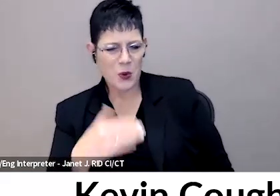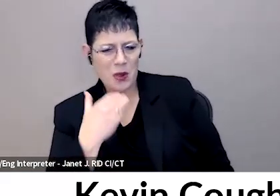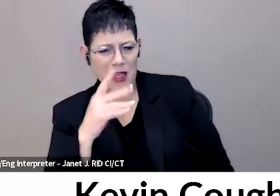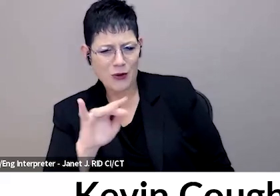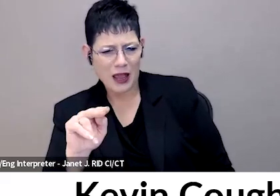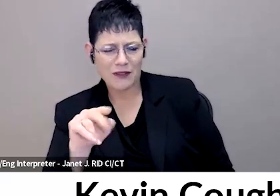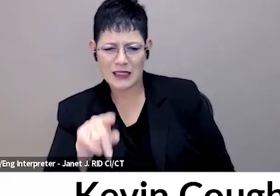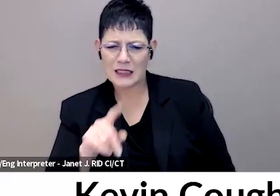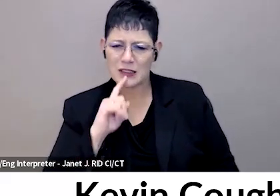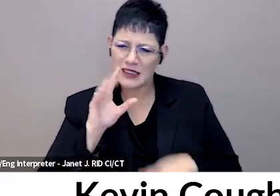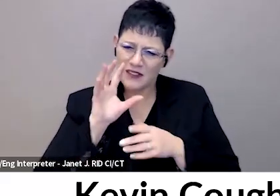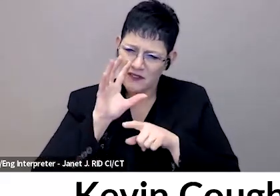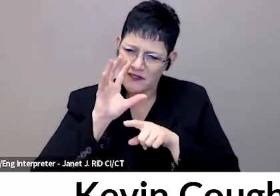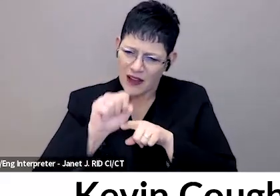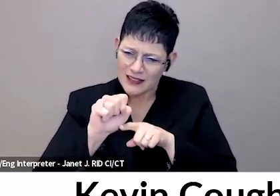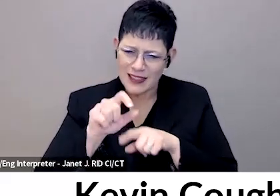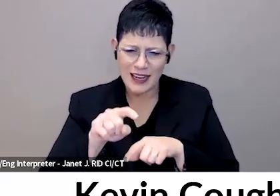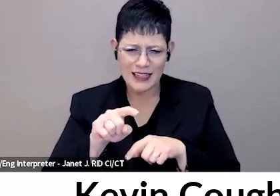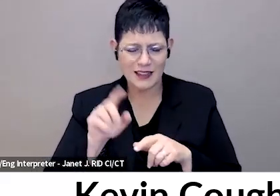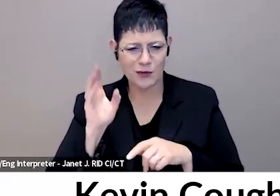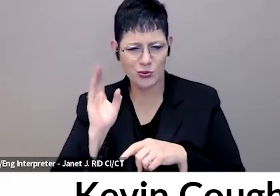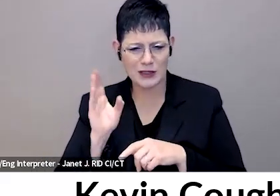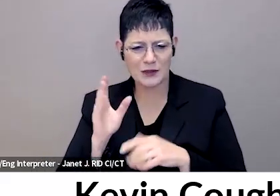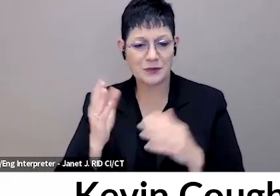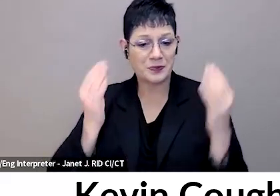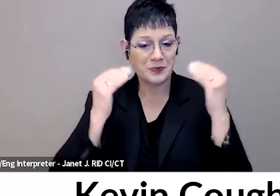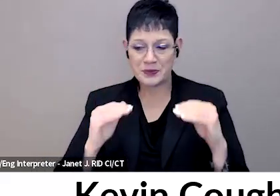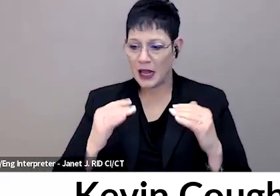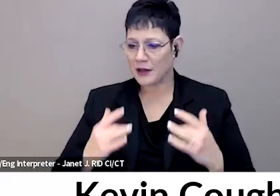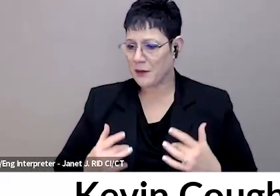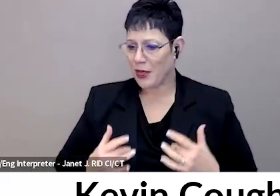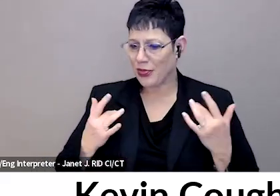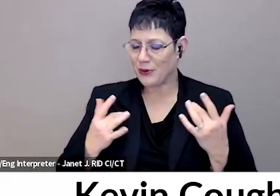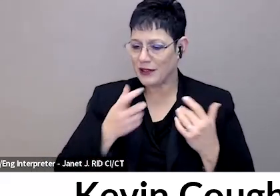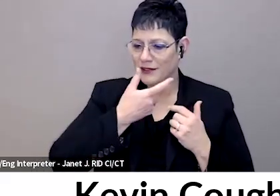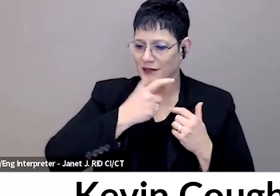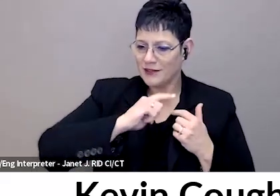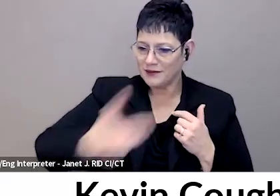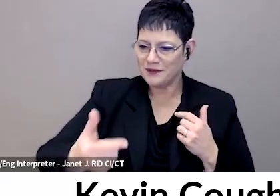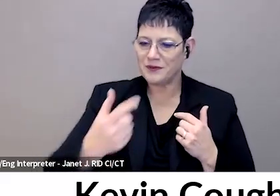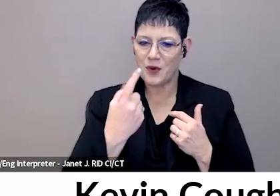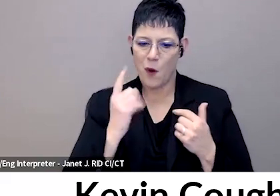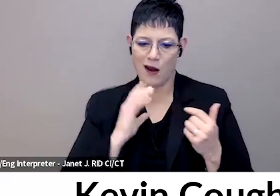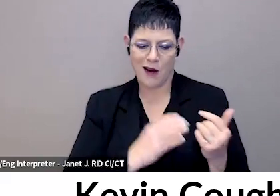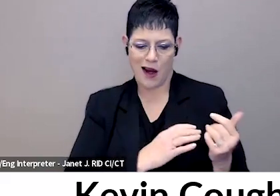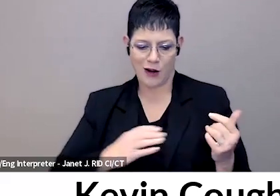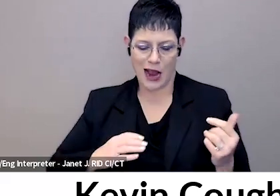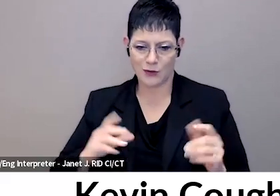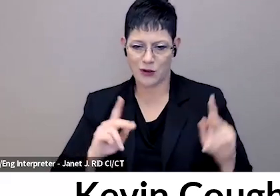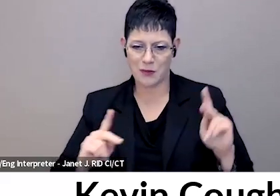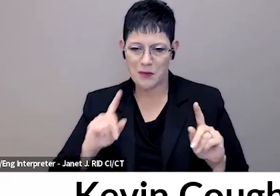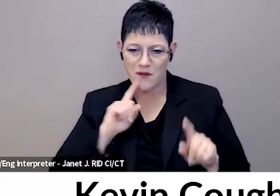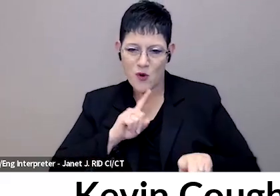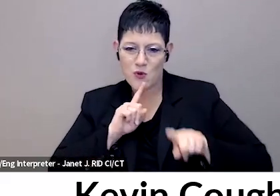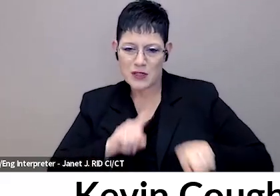wonderful, fascinating presentation. Next, I'm really pleased to go to one of our council members for a